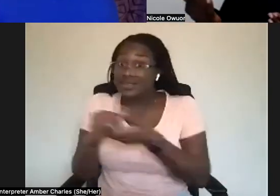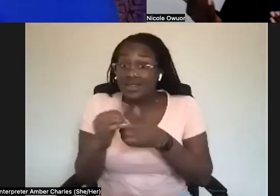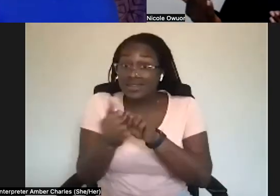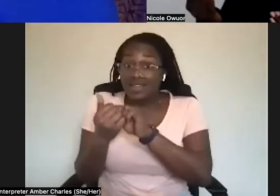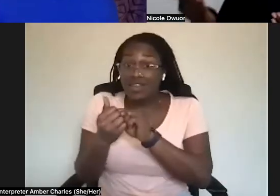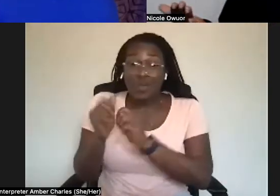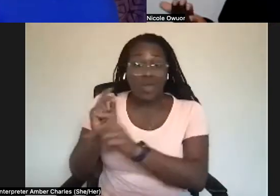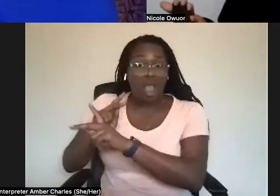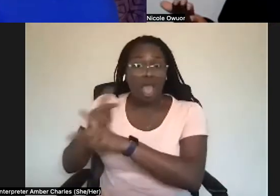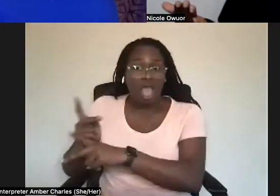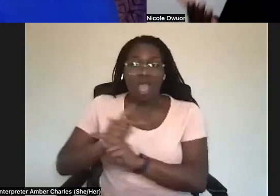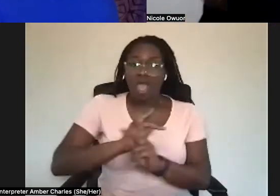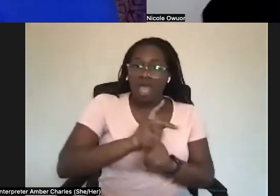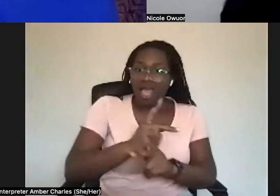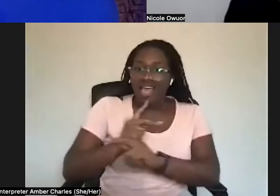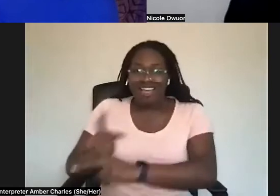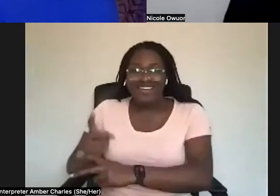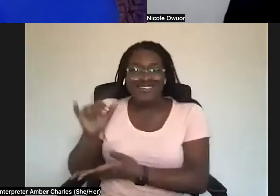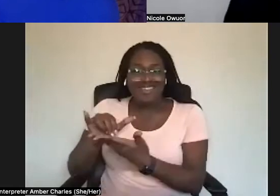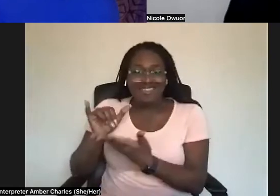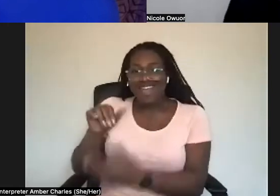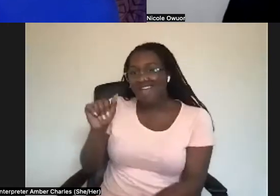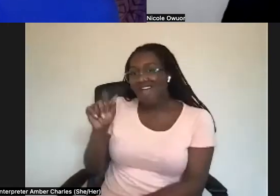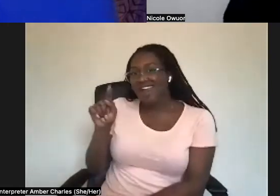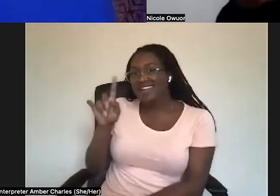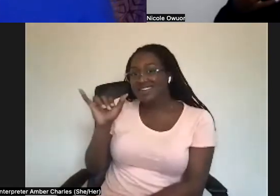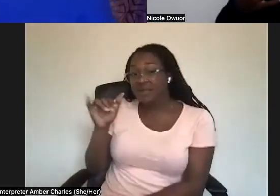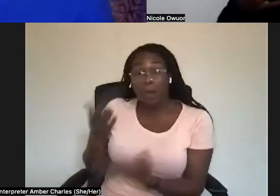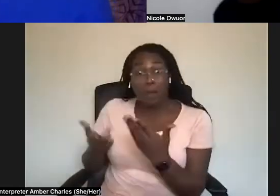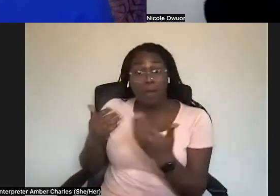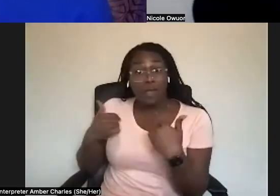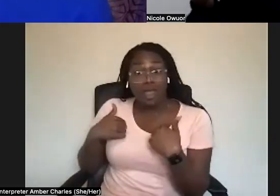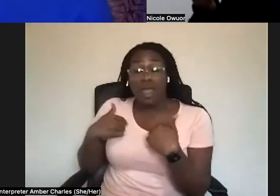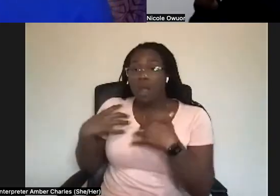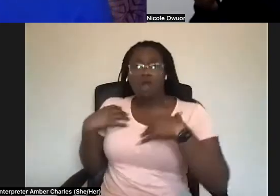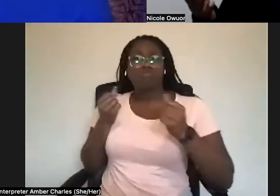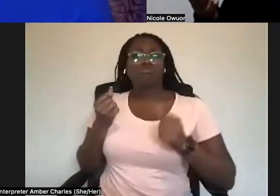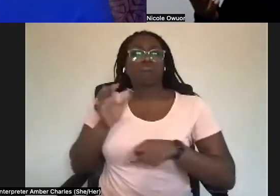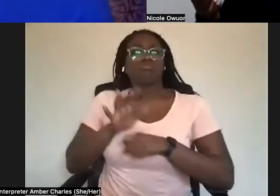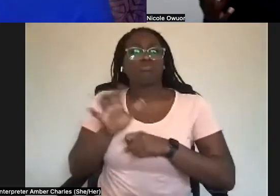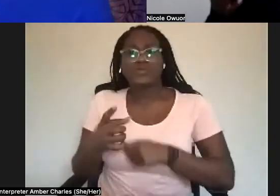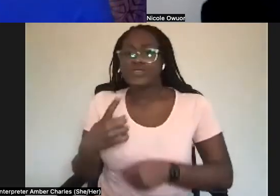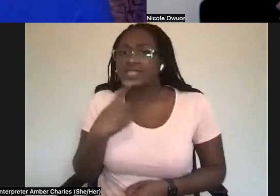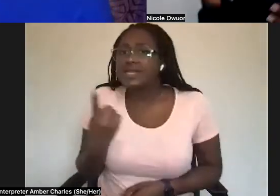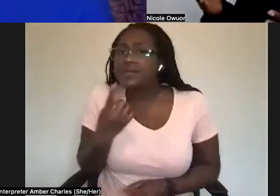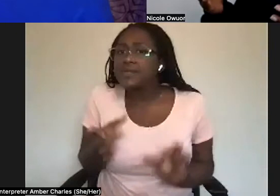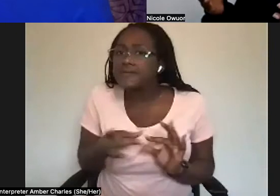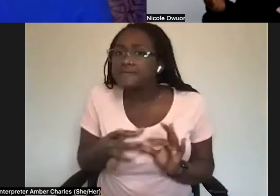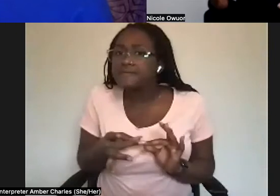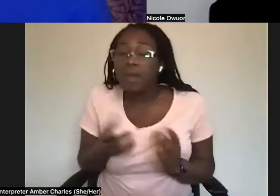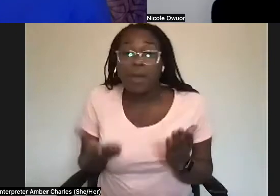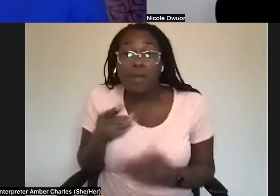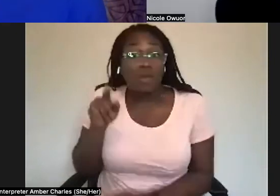each other that audacity. I might be able to be bold enough to say certain things that you might